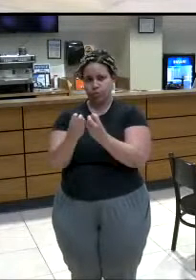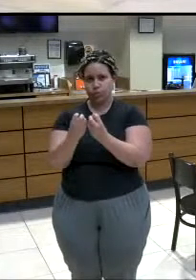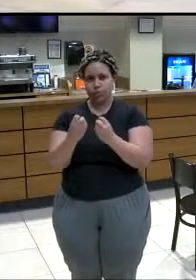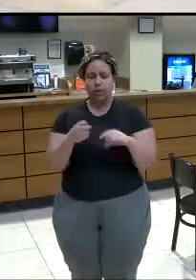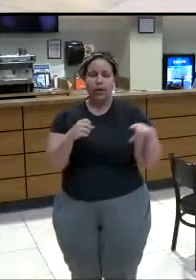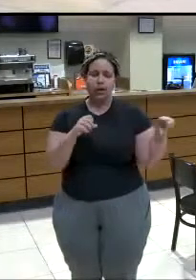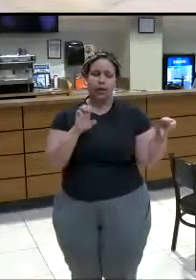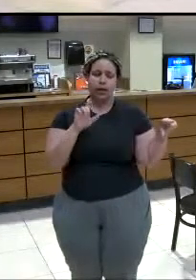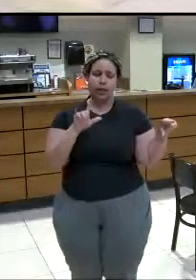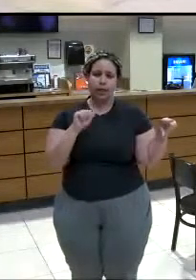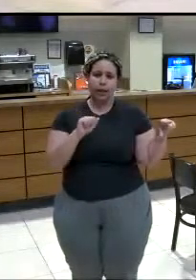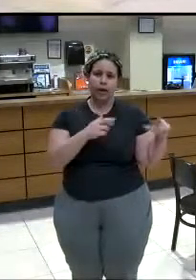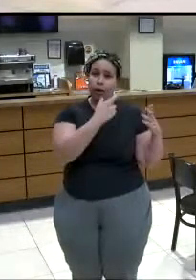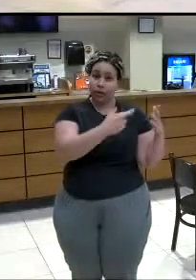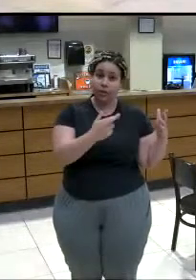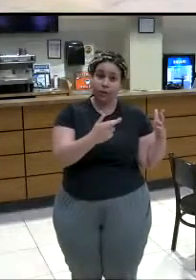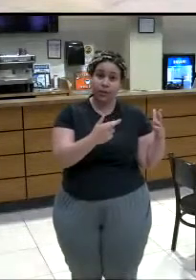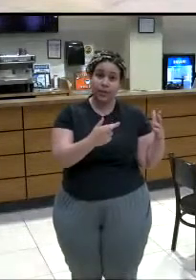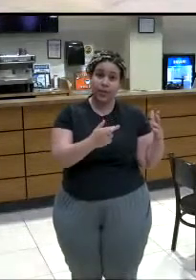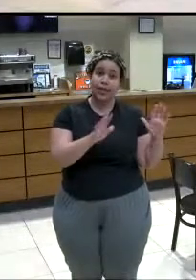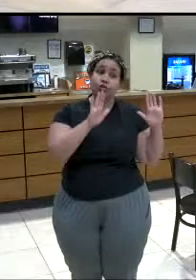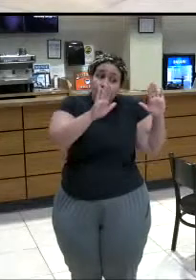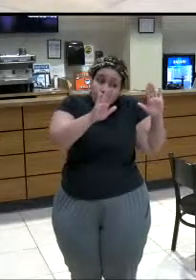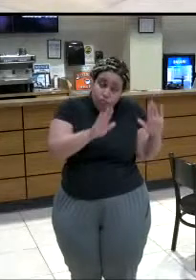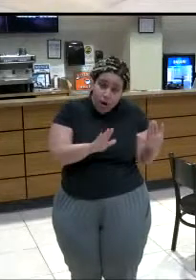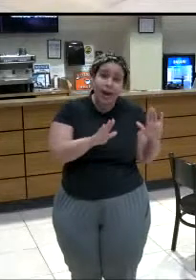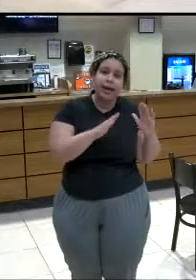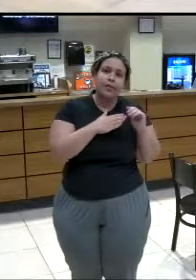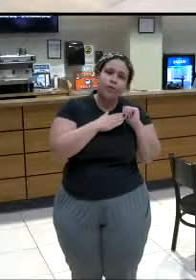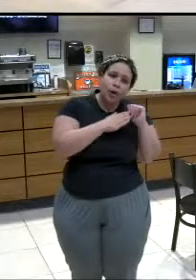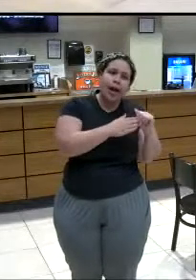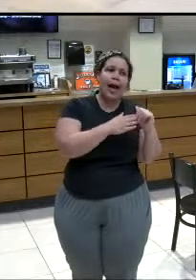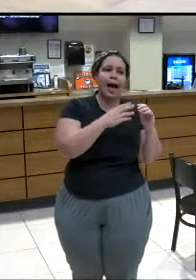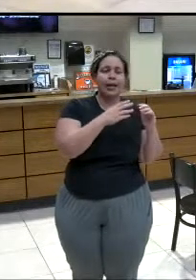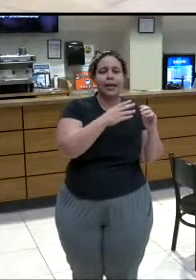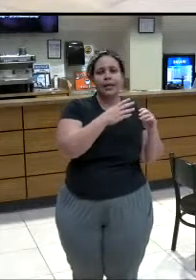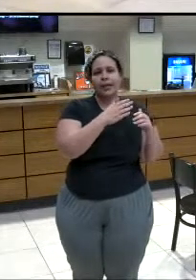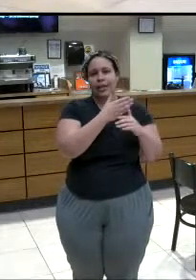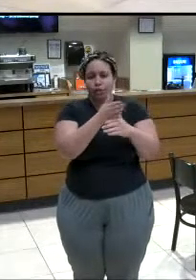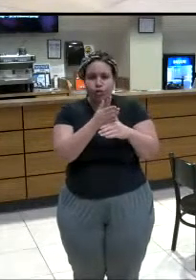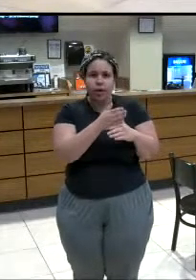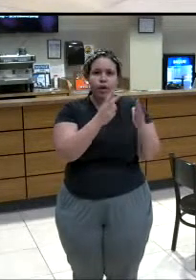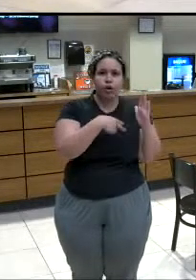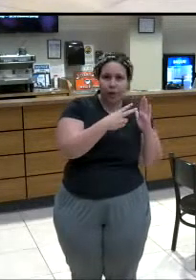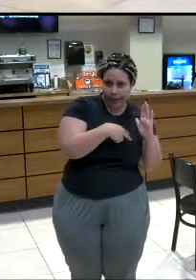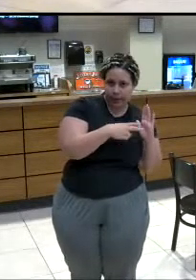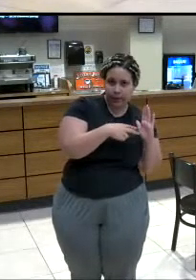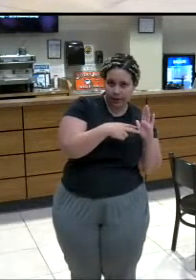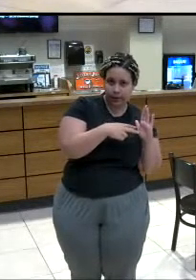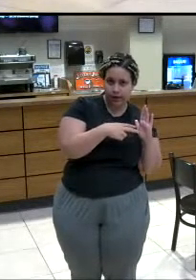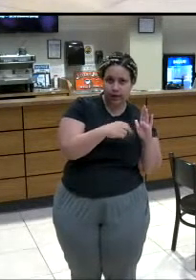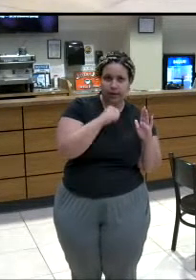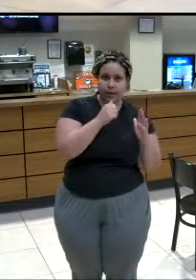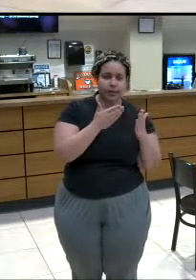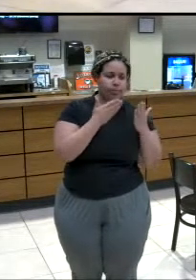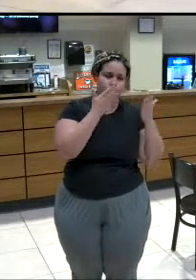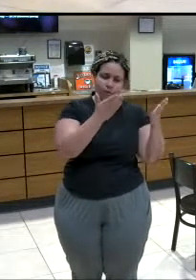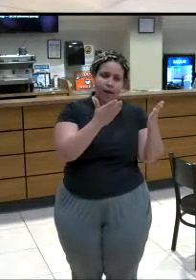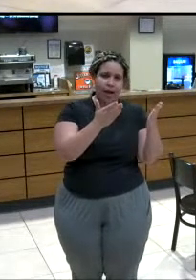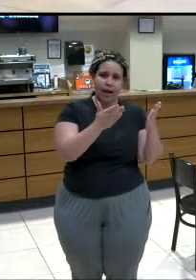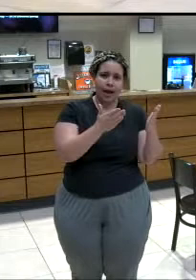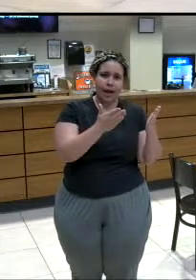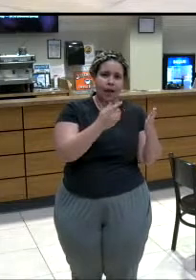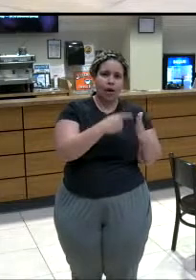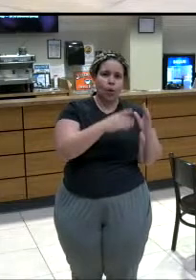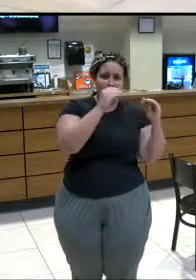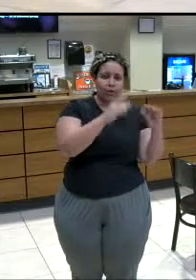resource, although it is a great resource for guided reading and shared reading, it doesn't provide what teachers need for